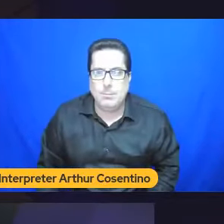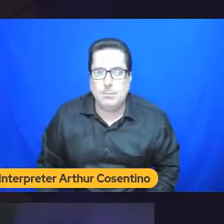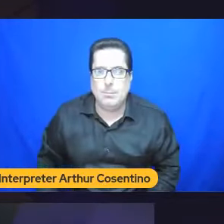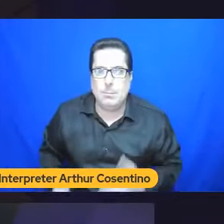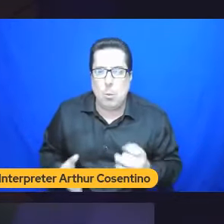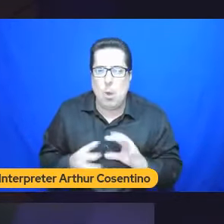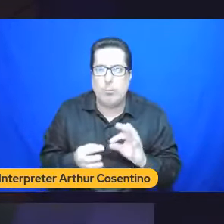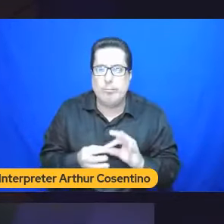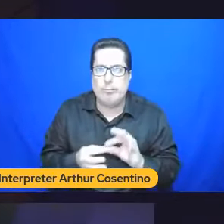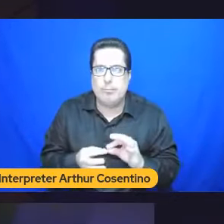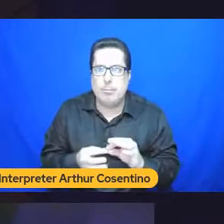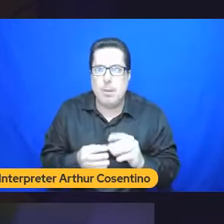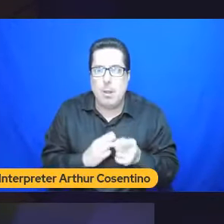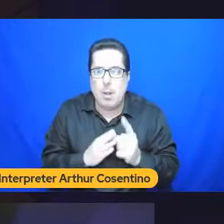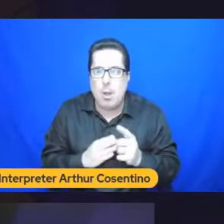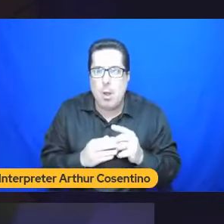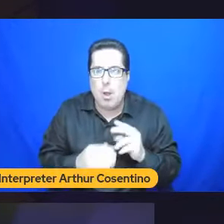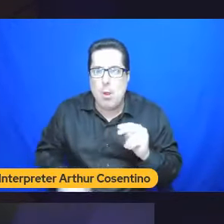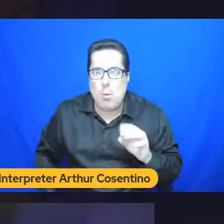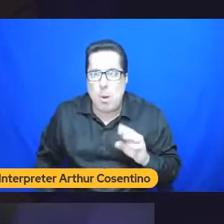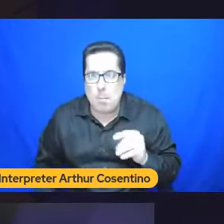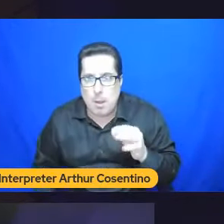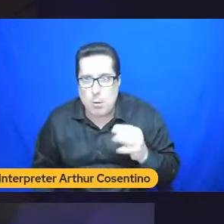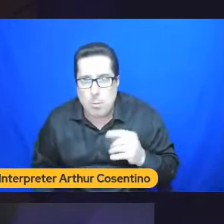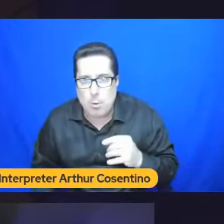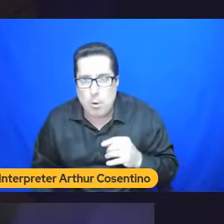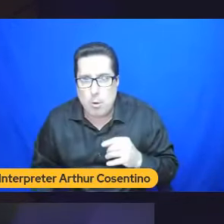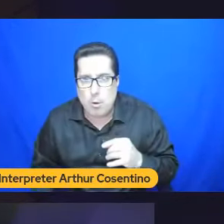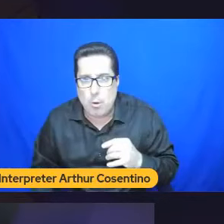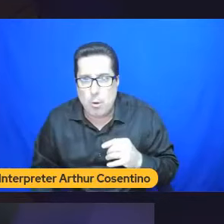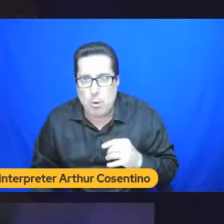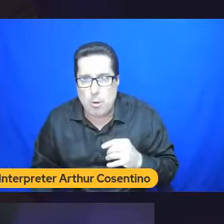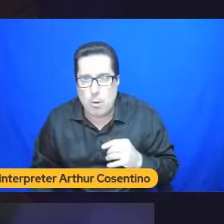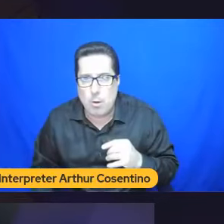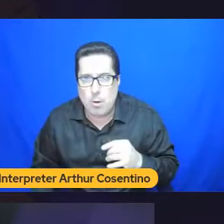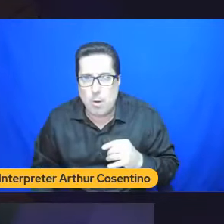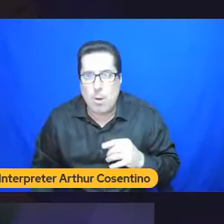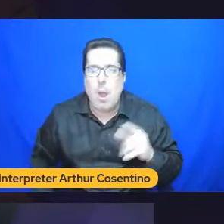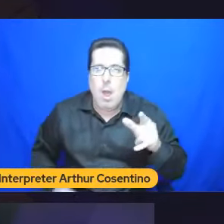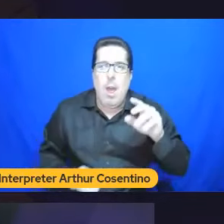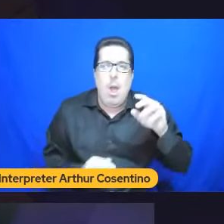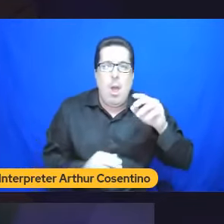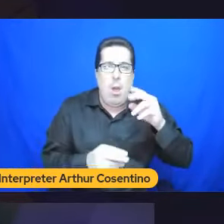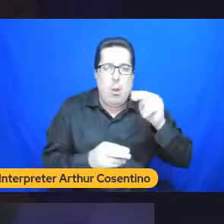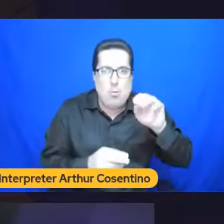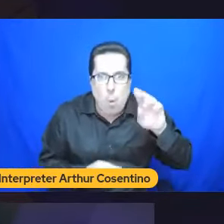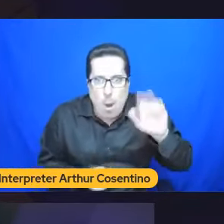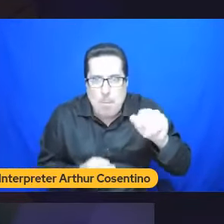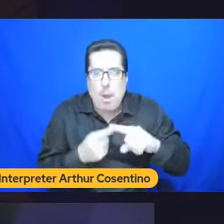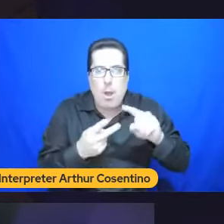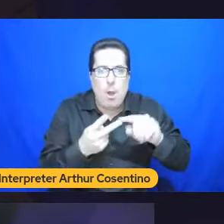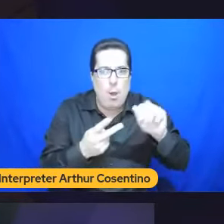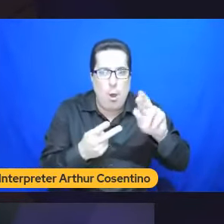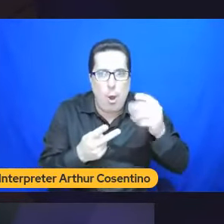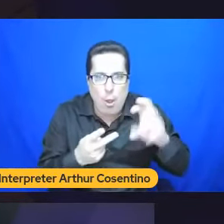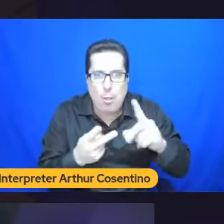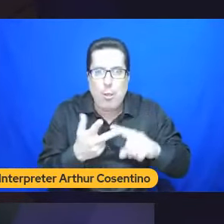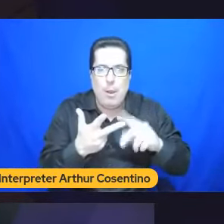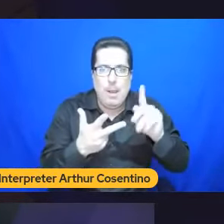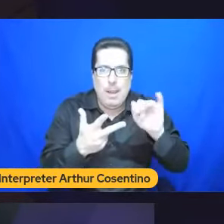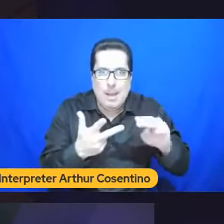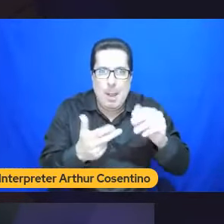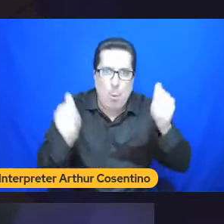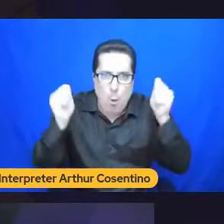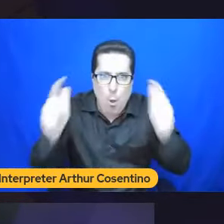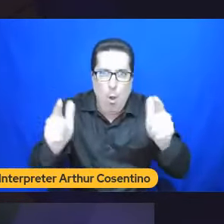to our interpreters, Norma, Arthur, Nicole, and Kim. You guys have been fantastic, and I appreciate